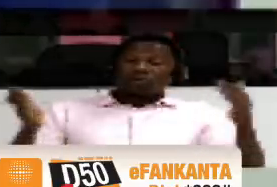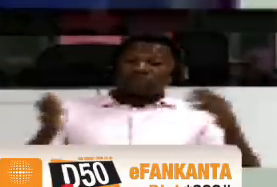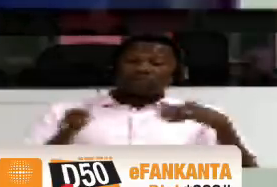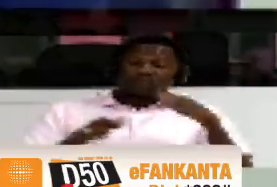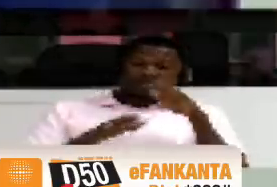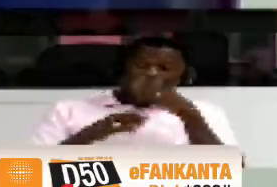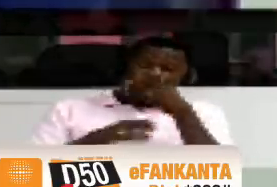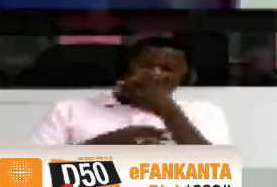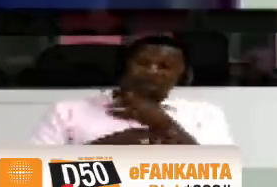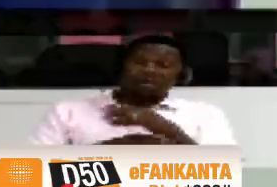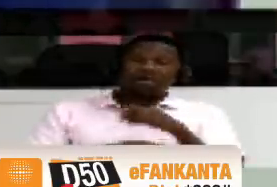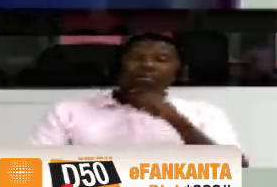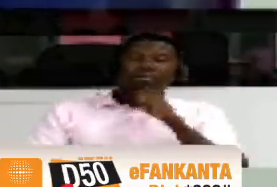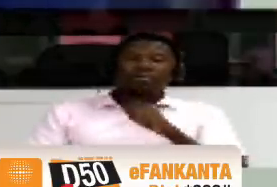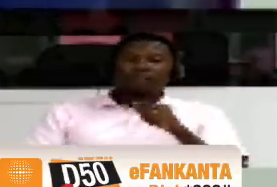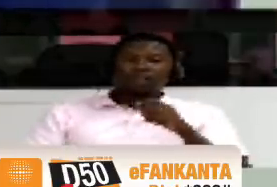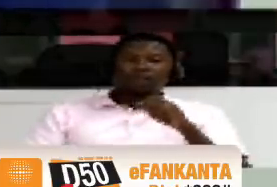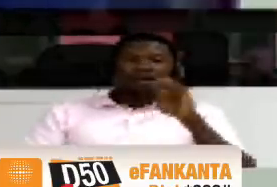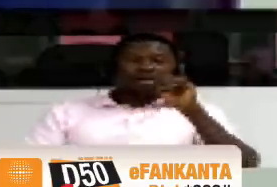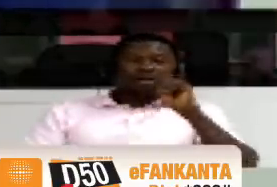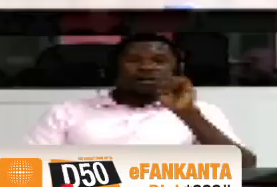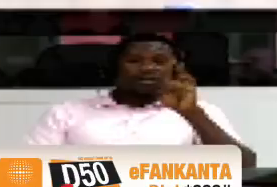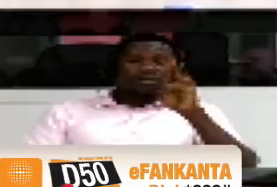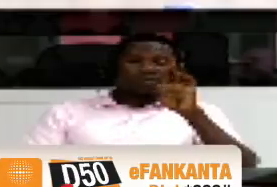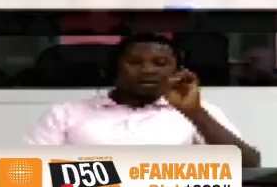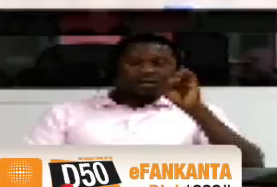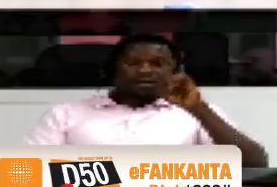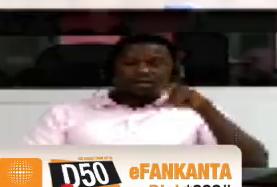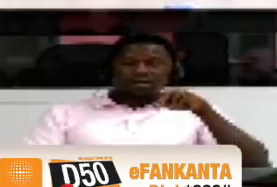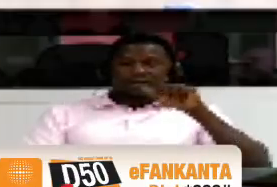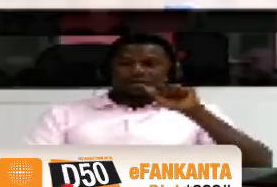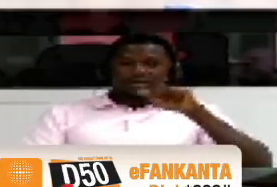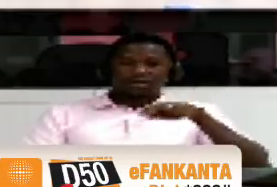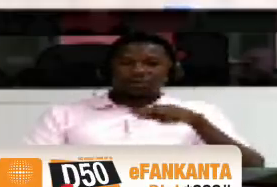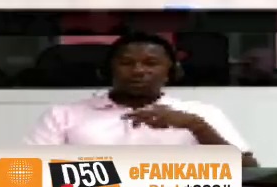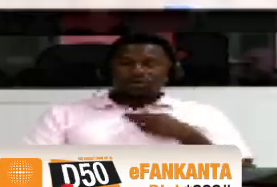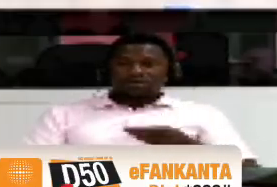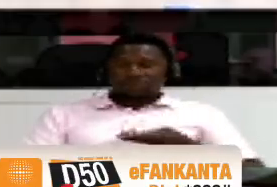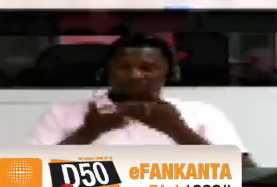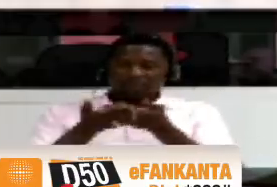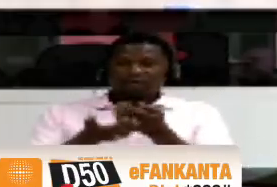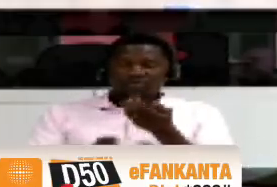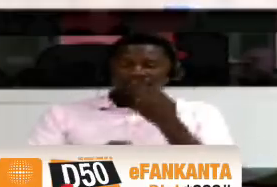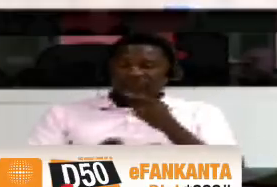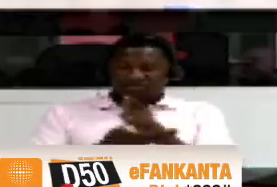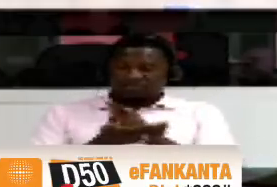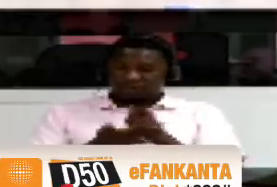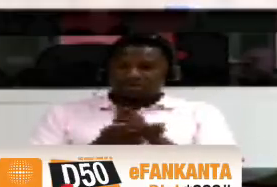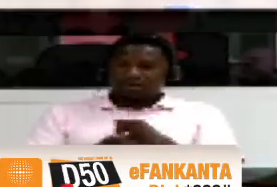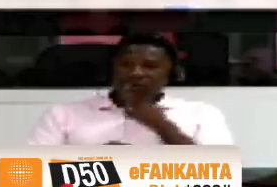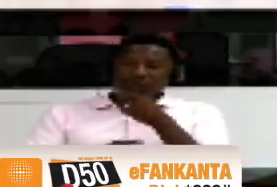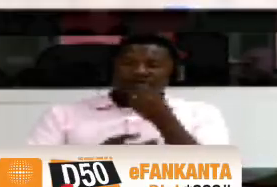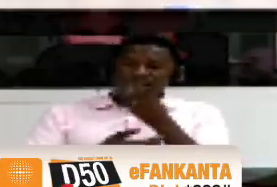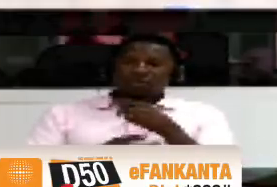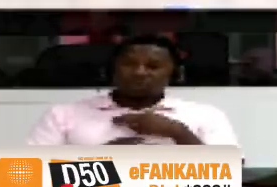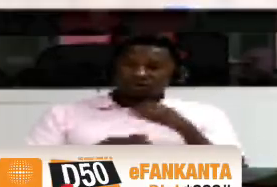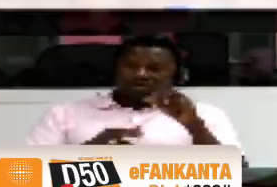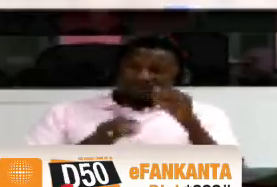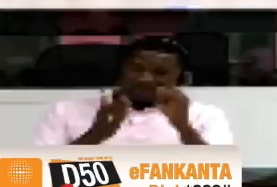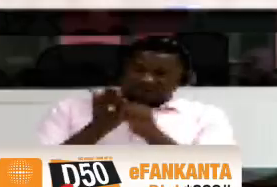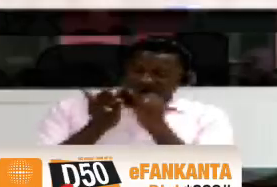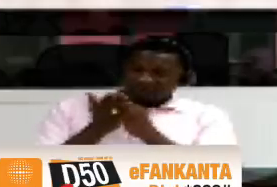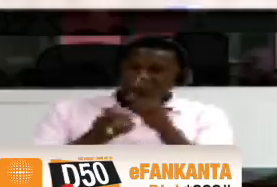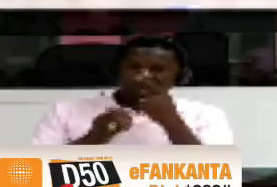Mr. Ibrahima was fed cement. You said your investigations revealed that this was not the case,